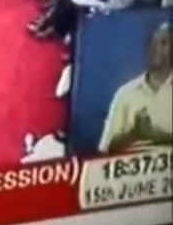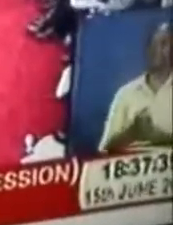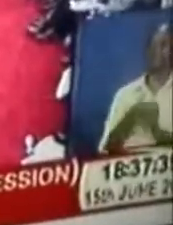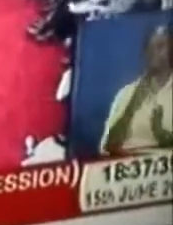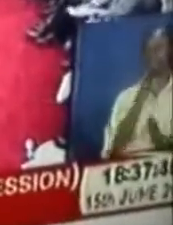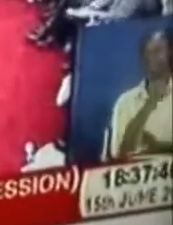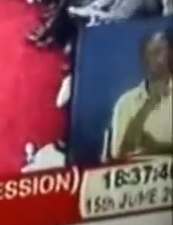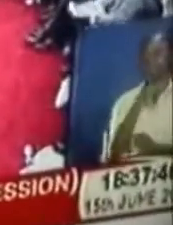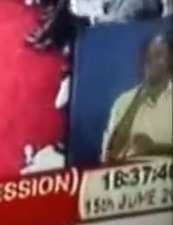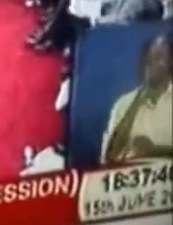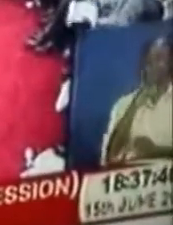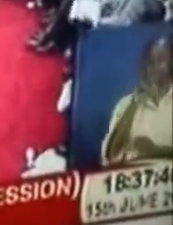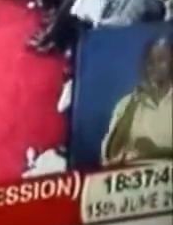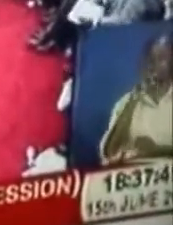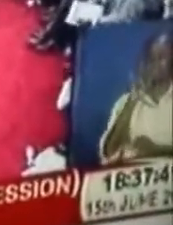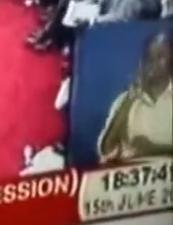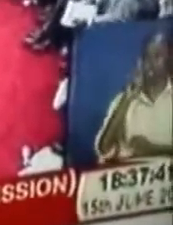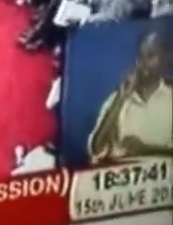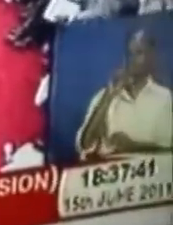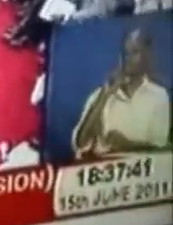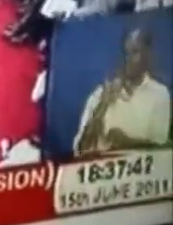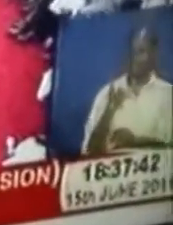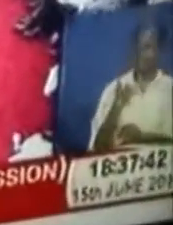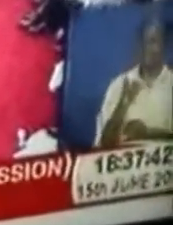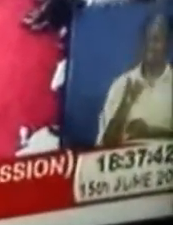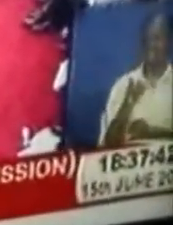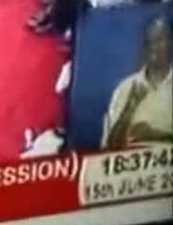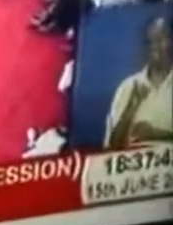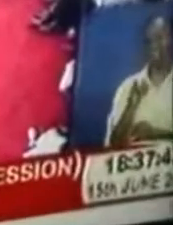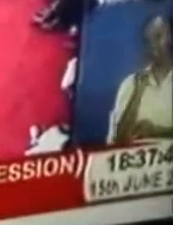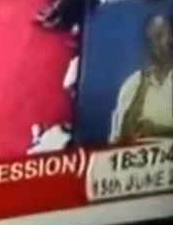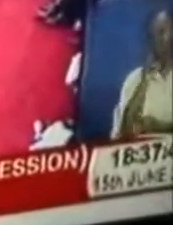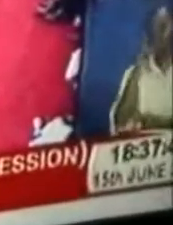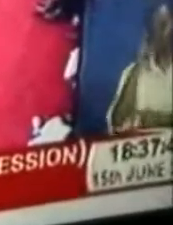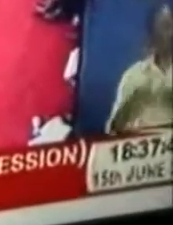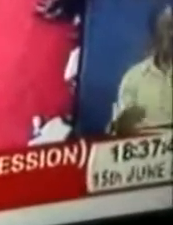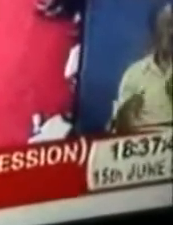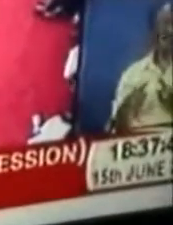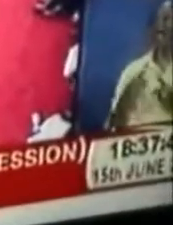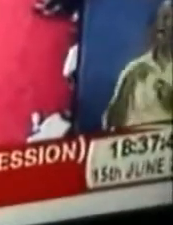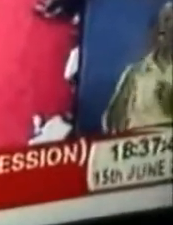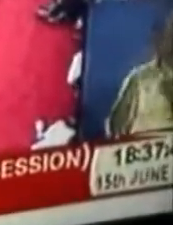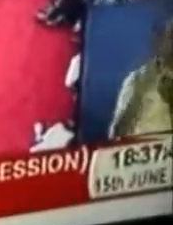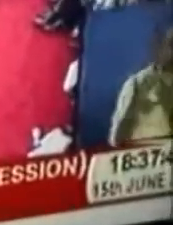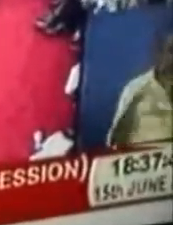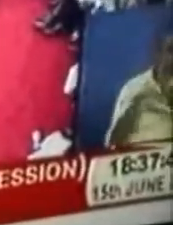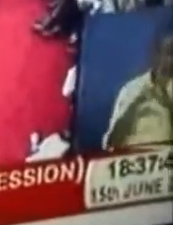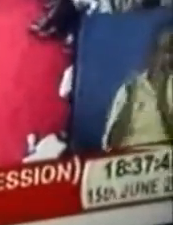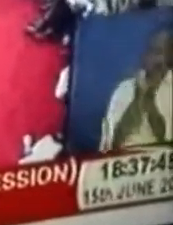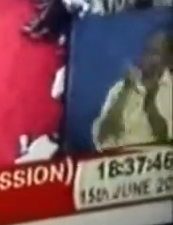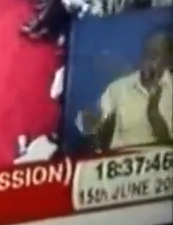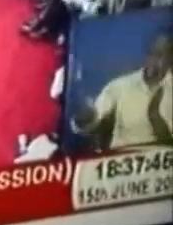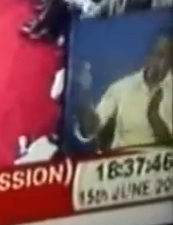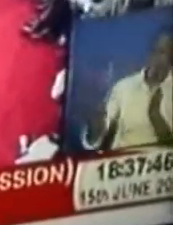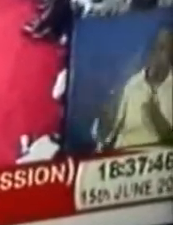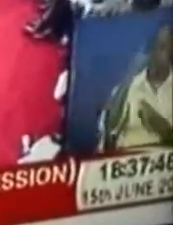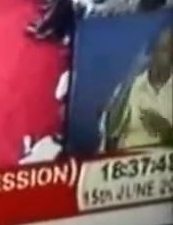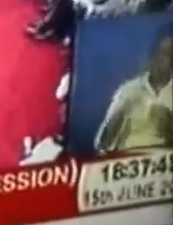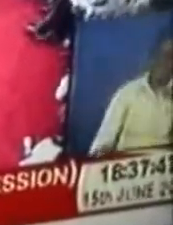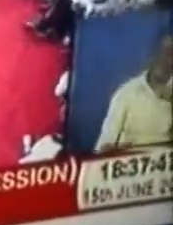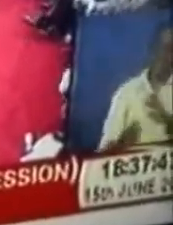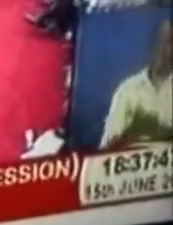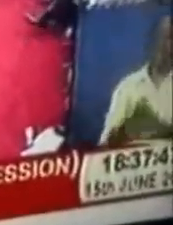Point of order, Mr. Speaker. I propose that the member is point of order, Mr. Speaker. And suspended for 1 year. Point of order, Mr. Speaker.